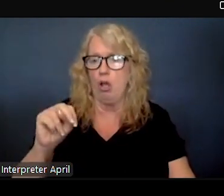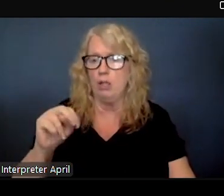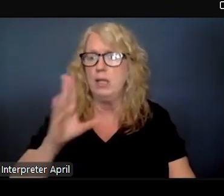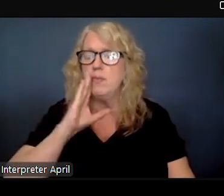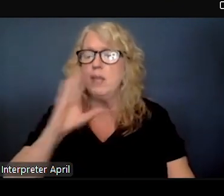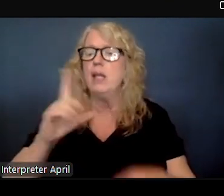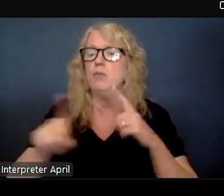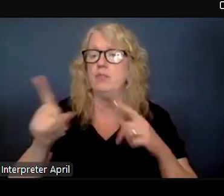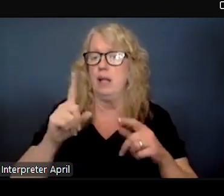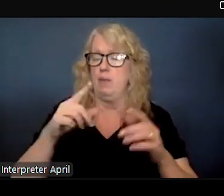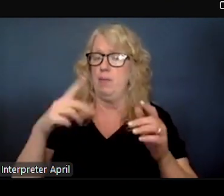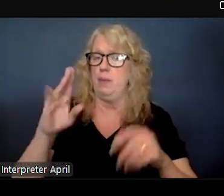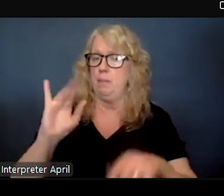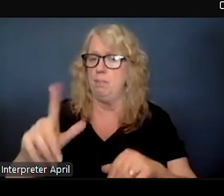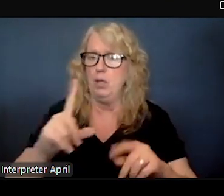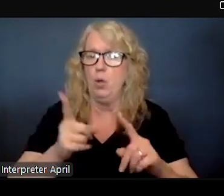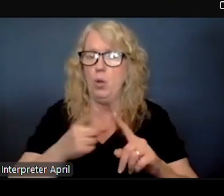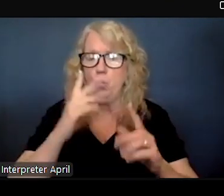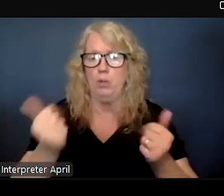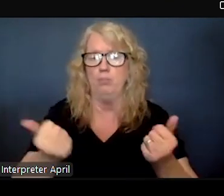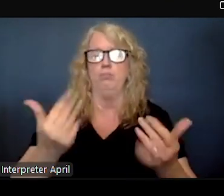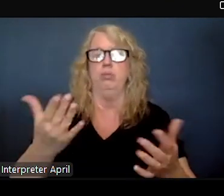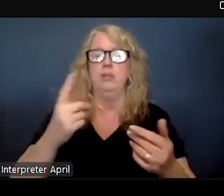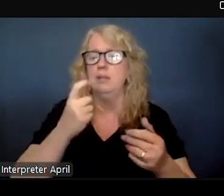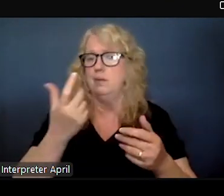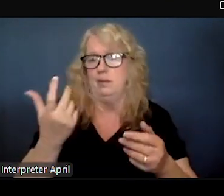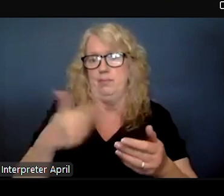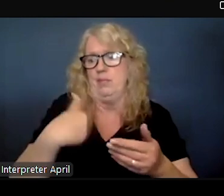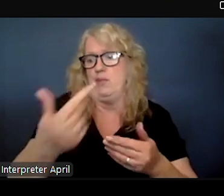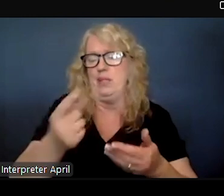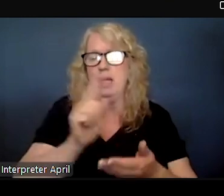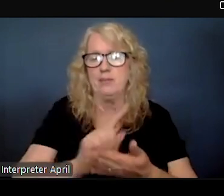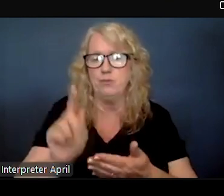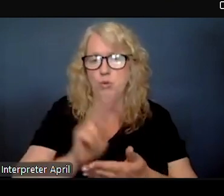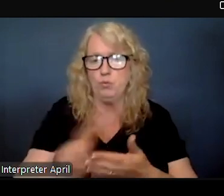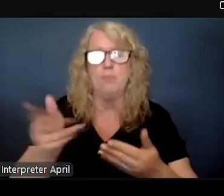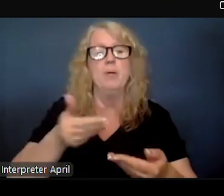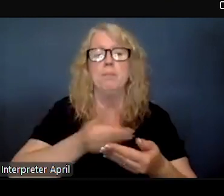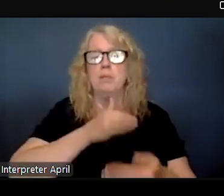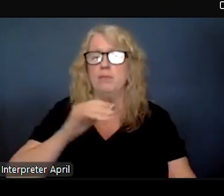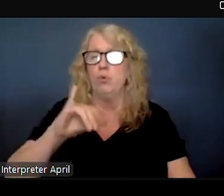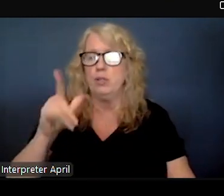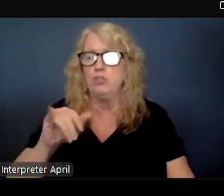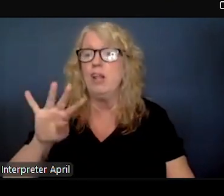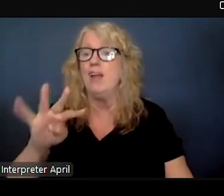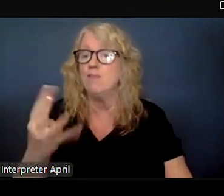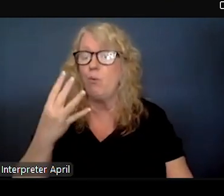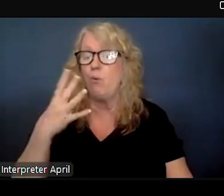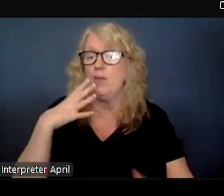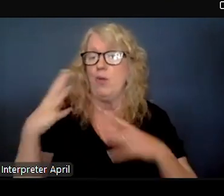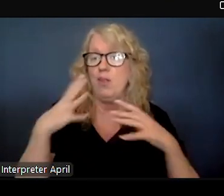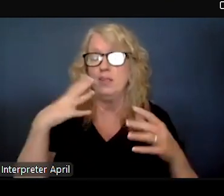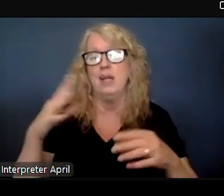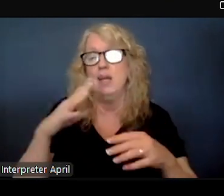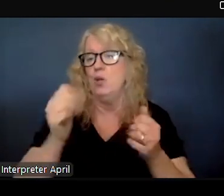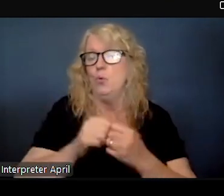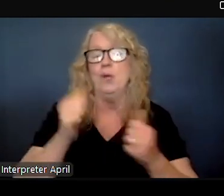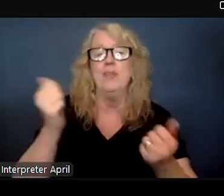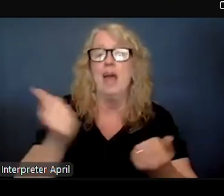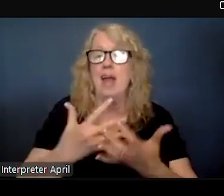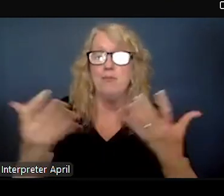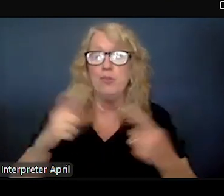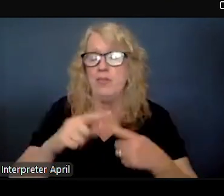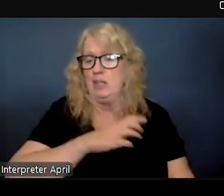says the bill will most likely come to the floor in the next few weeks before the July 4th holiday, but as with everything in